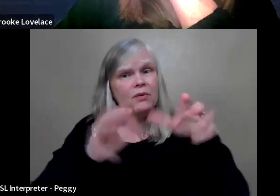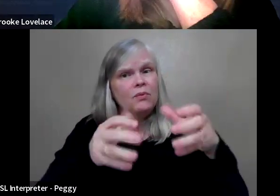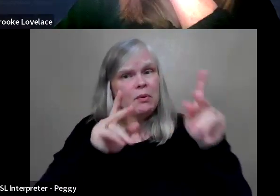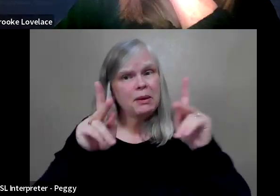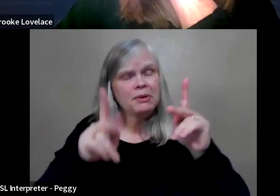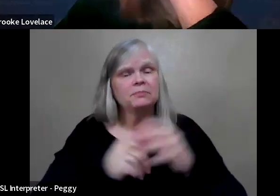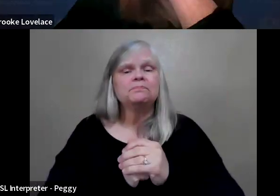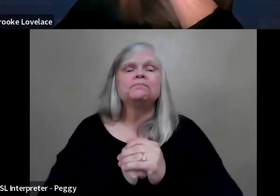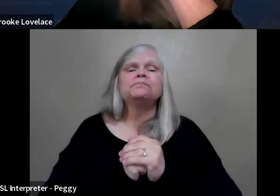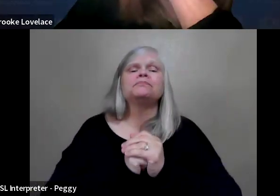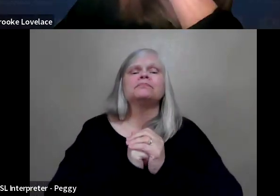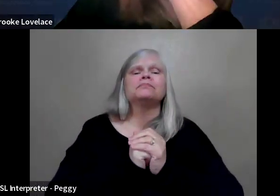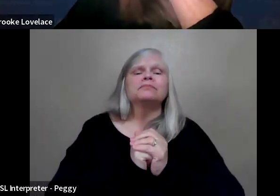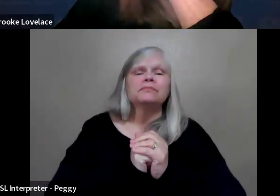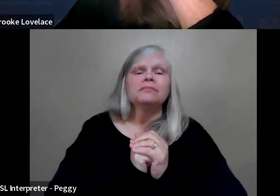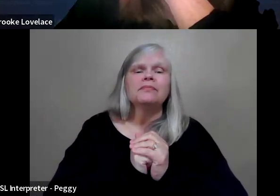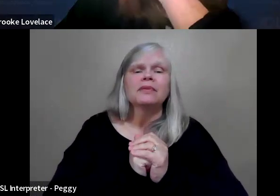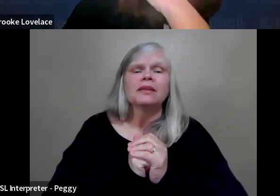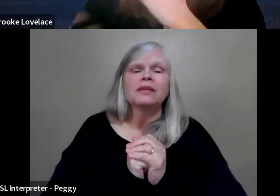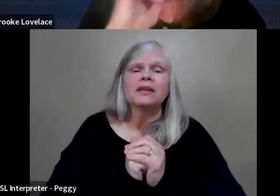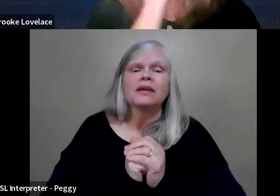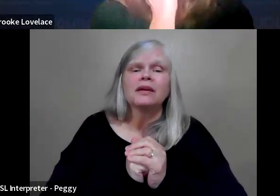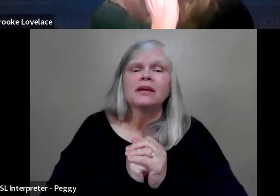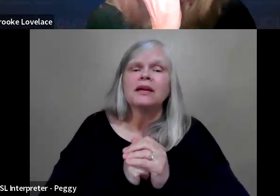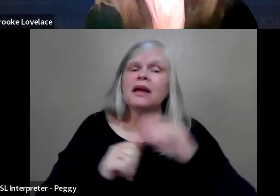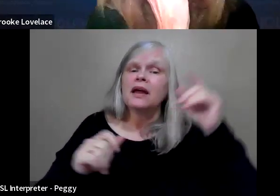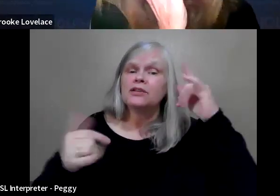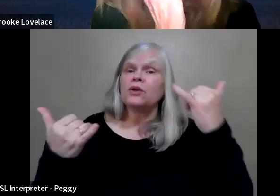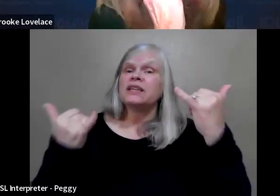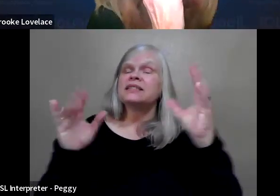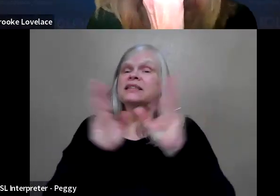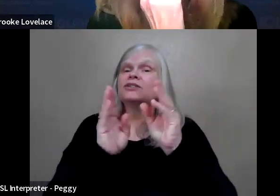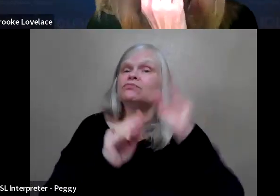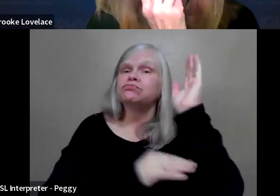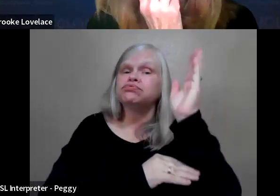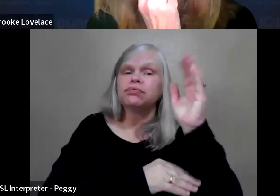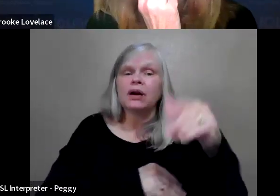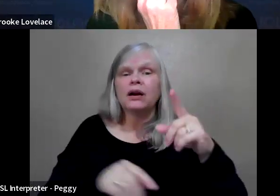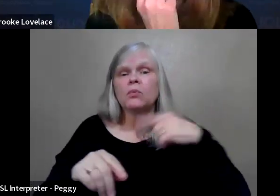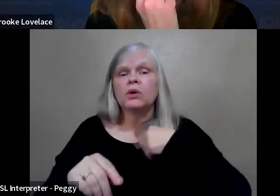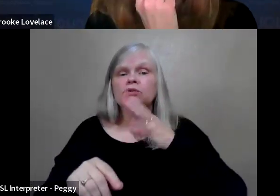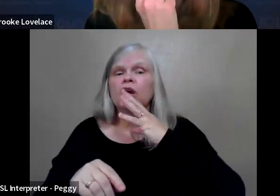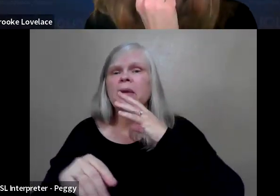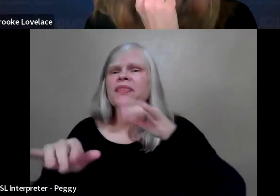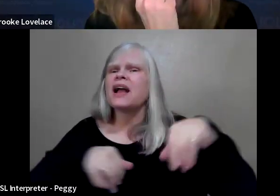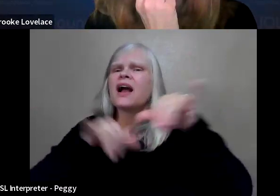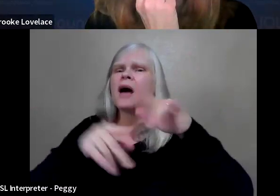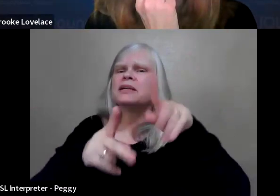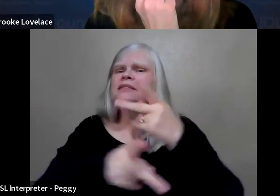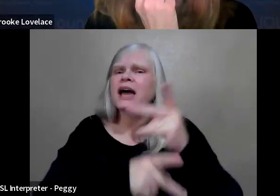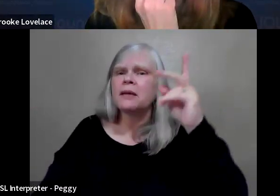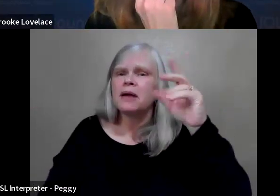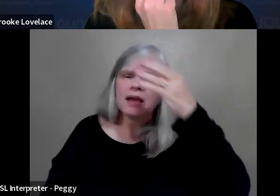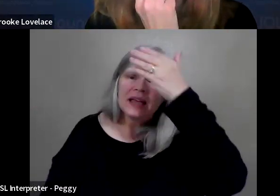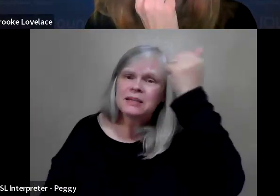So after our session today, we hope that you all can describe dementia and talk about what the most common type is. We'll talk about the 5